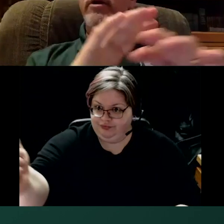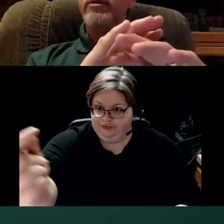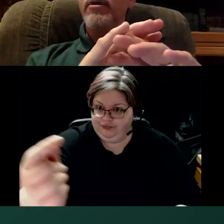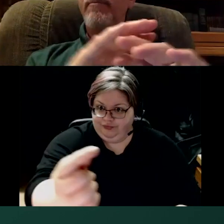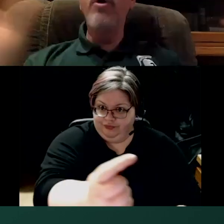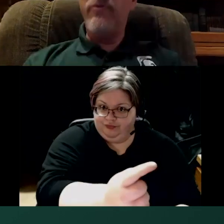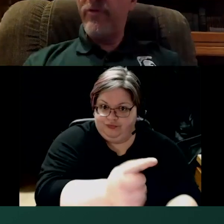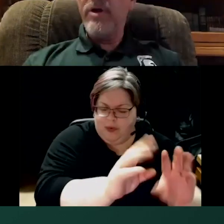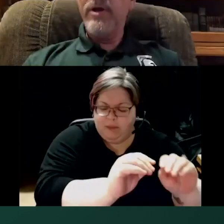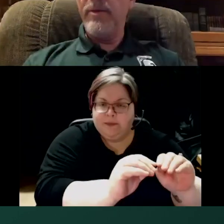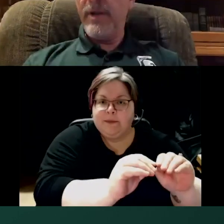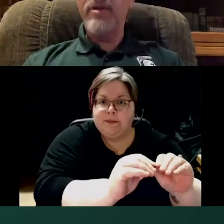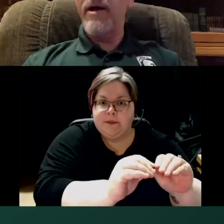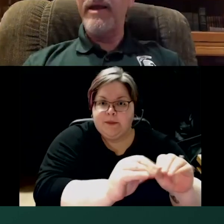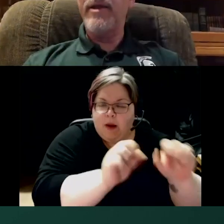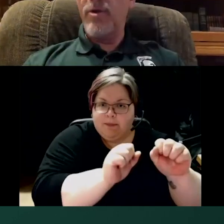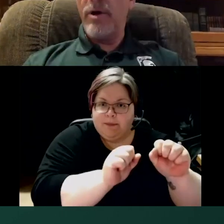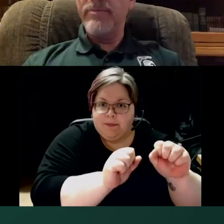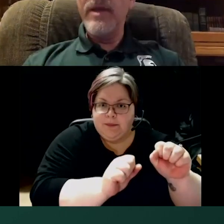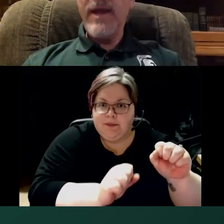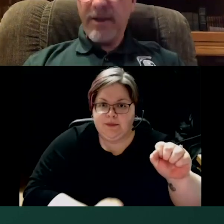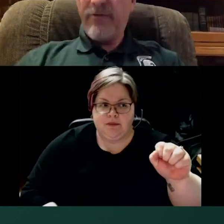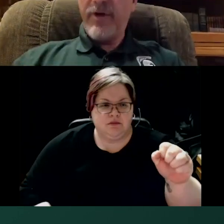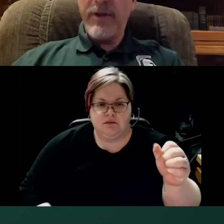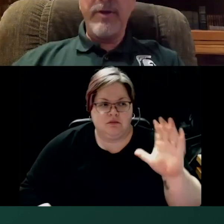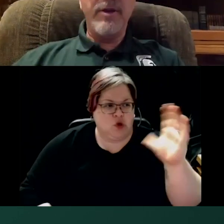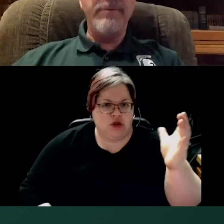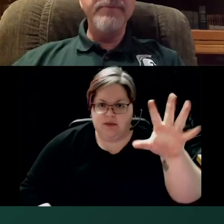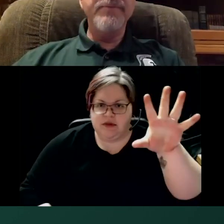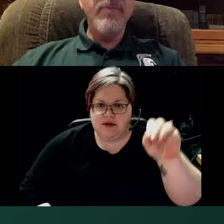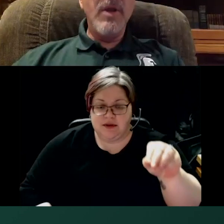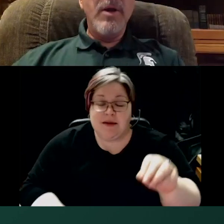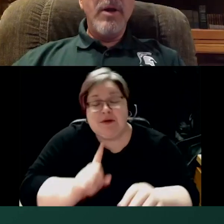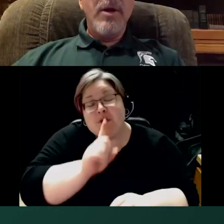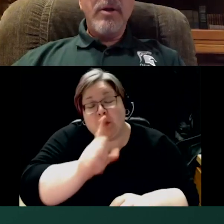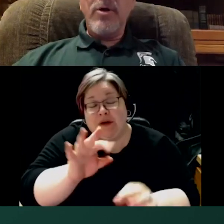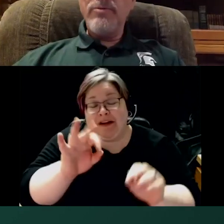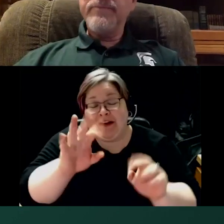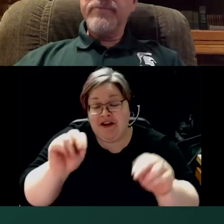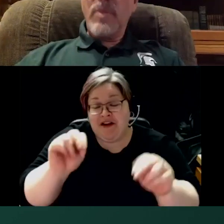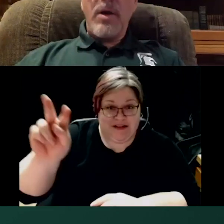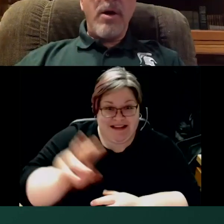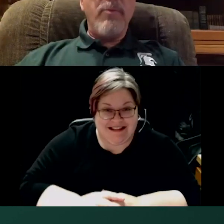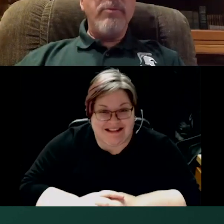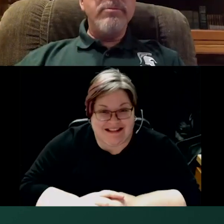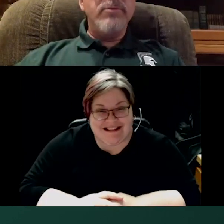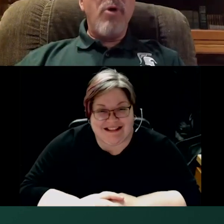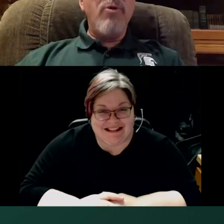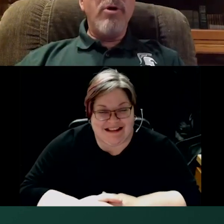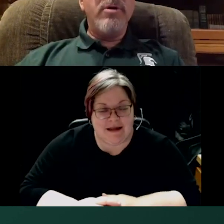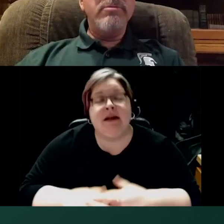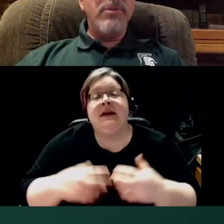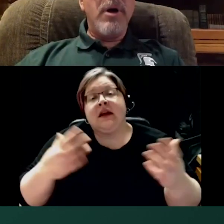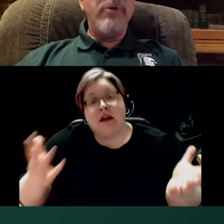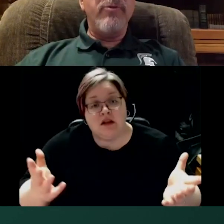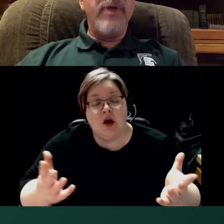of a sudden, poof, in the mid sky, it's gone. It's a fun thing to see. So, um,